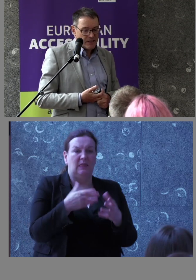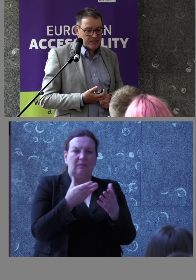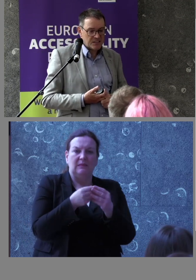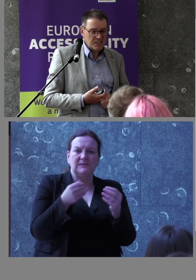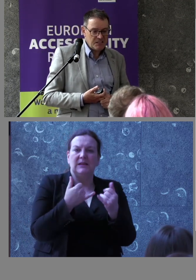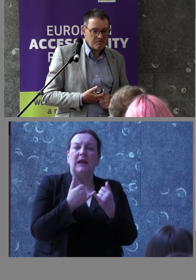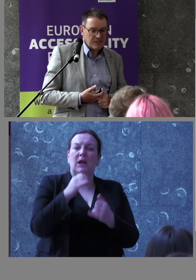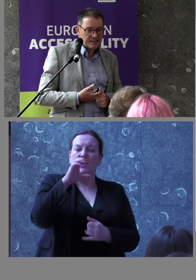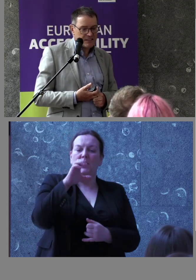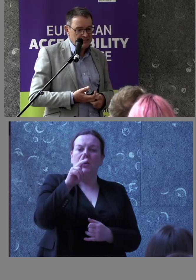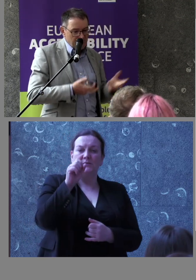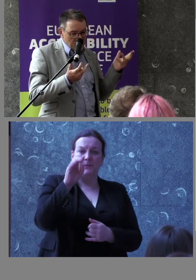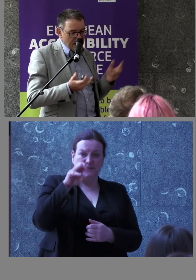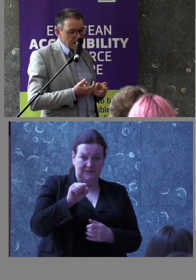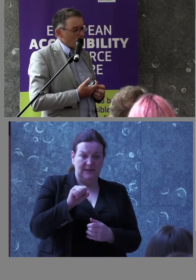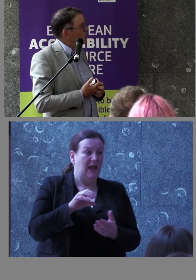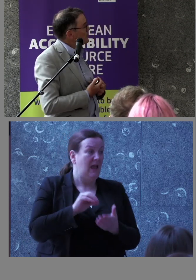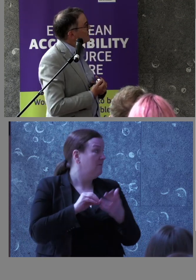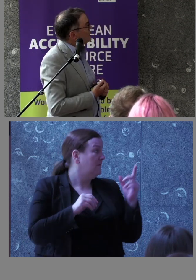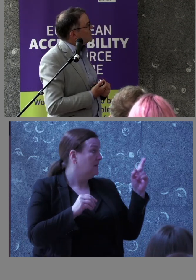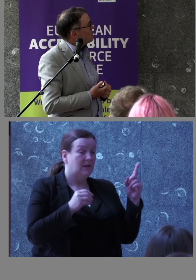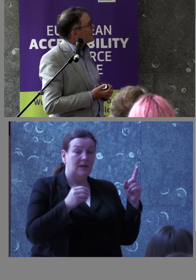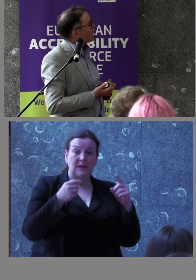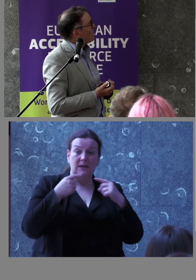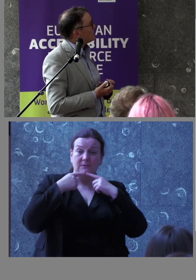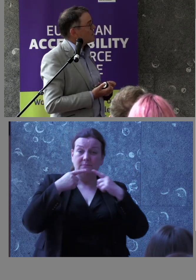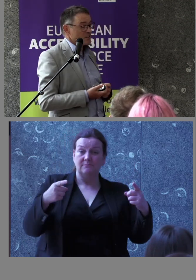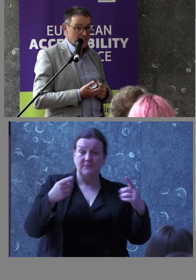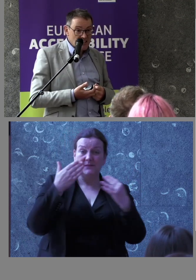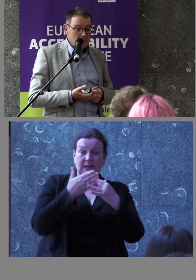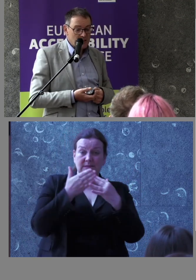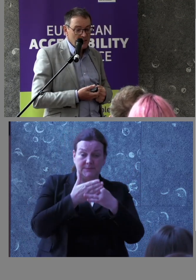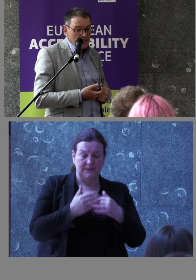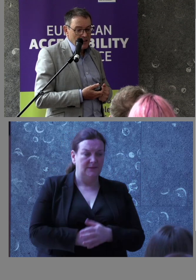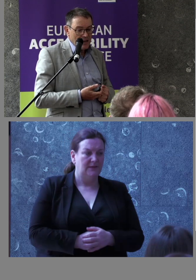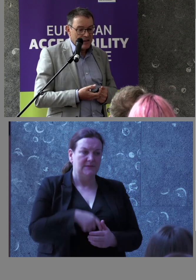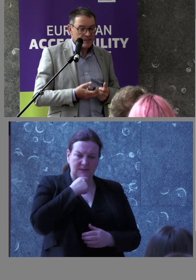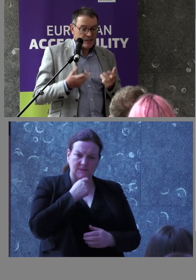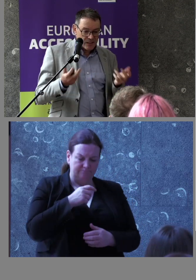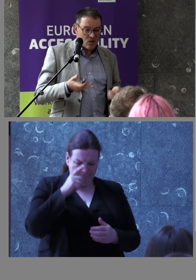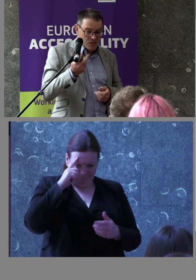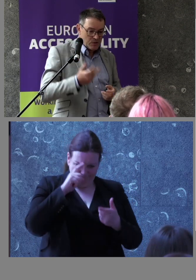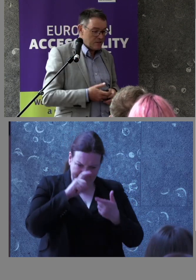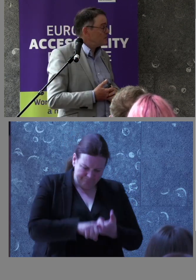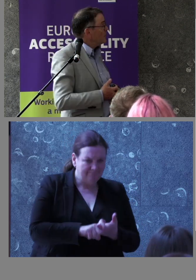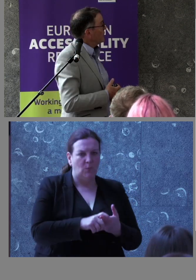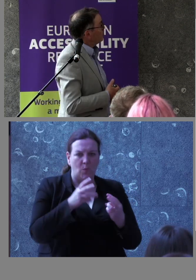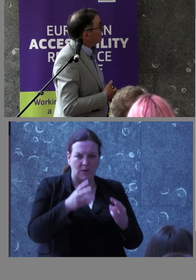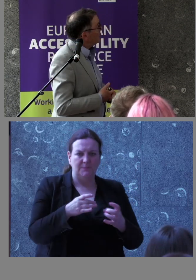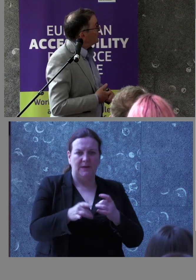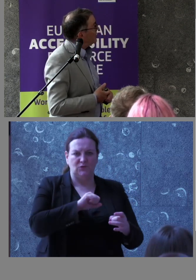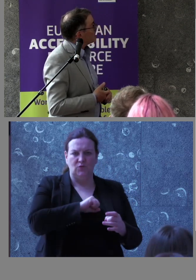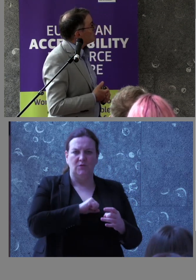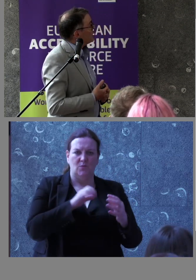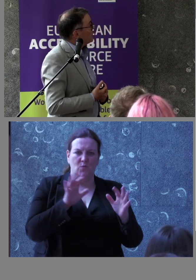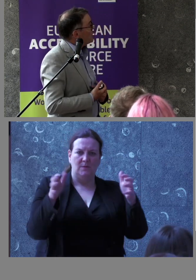You'll be familiar with some of them. Obviously, there's revenue.ie. Hanging off that, we have LPT, lovely property tax, which I'm